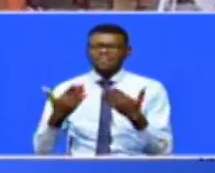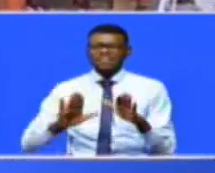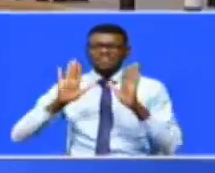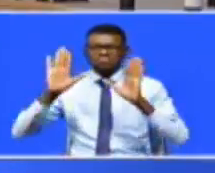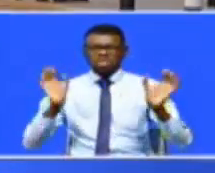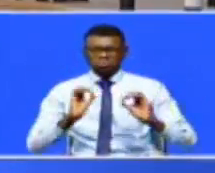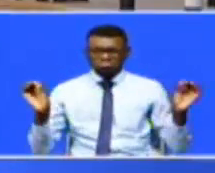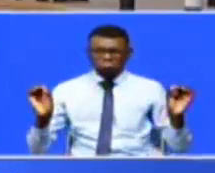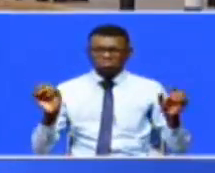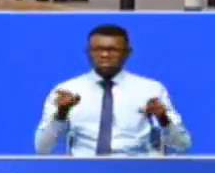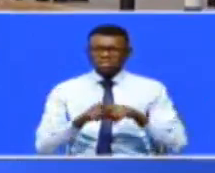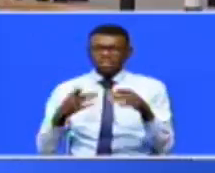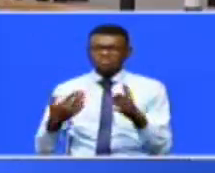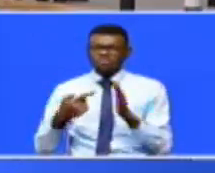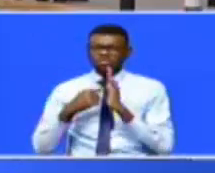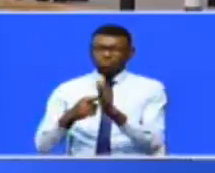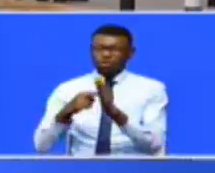The survey findings are based on